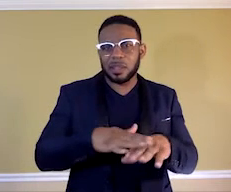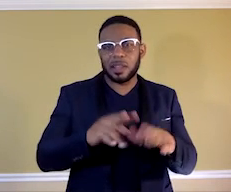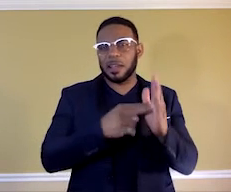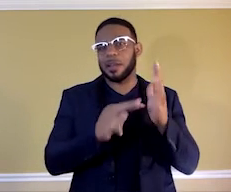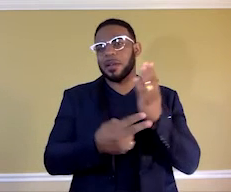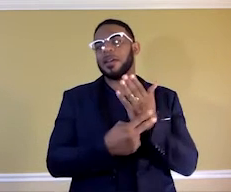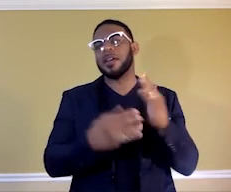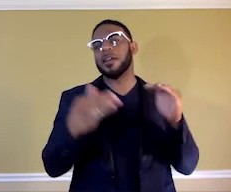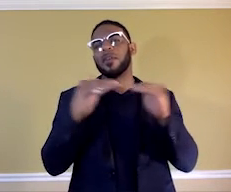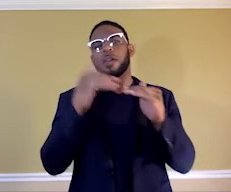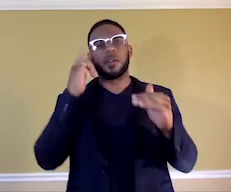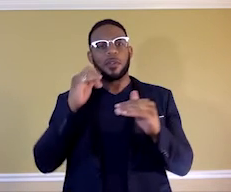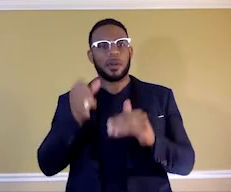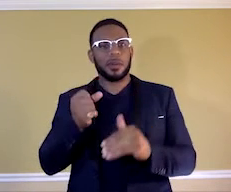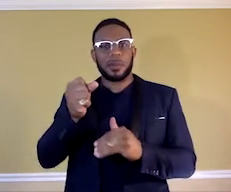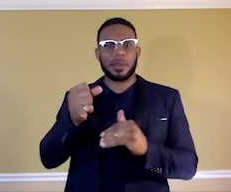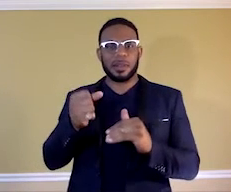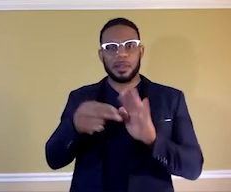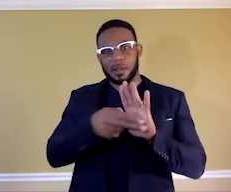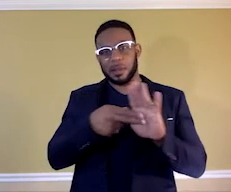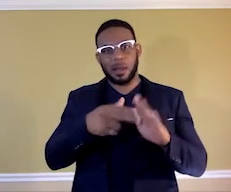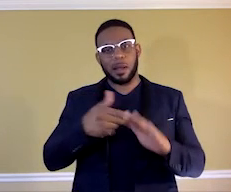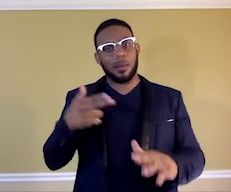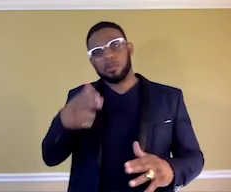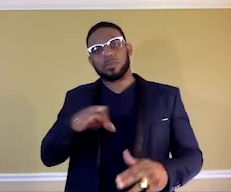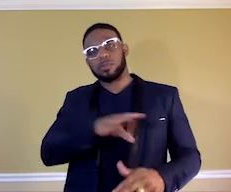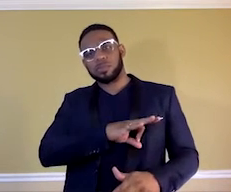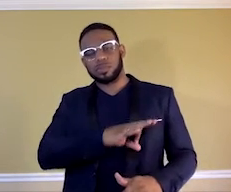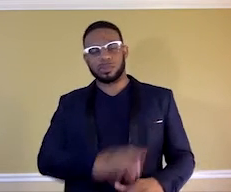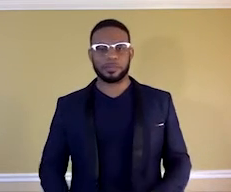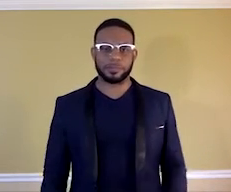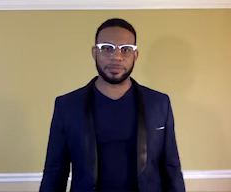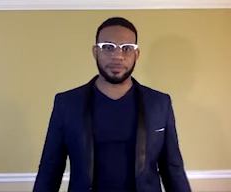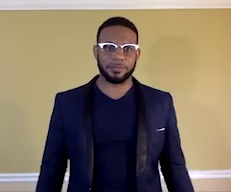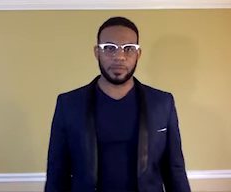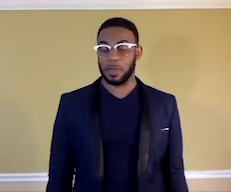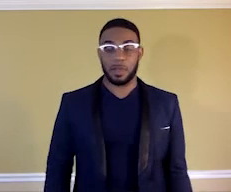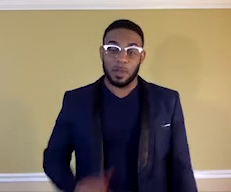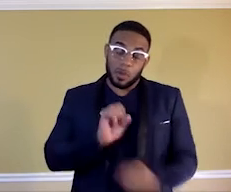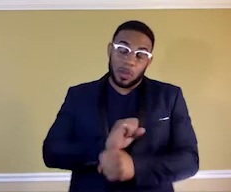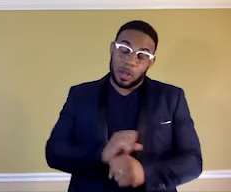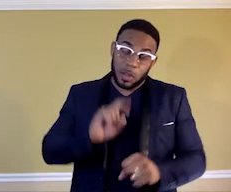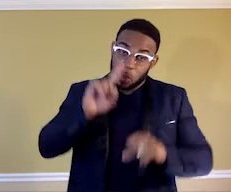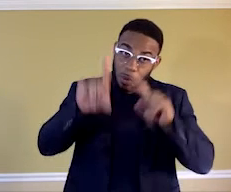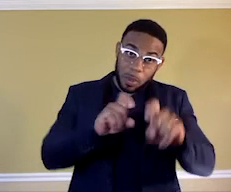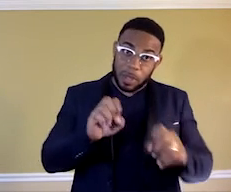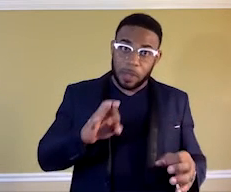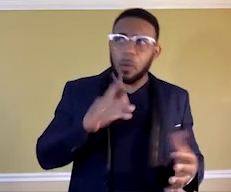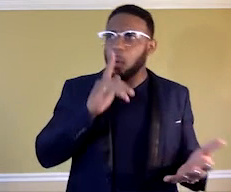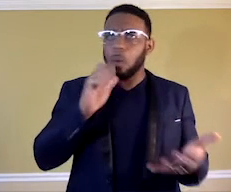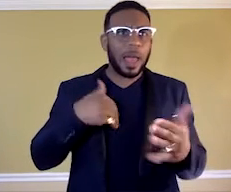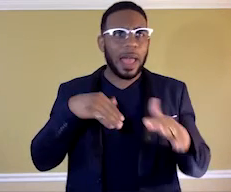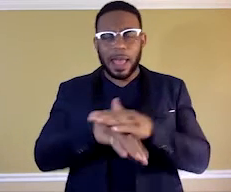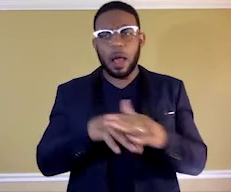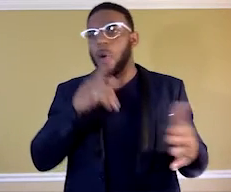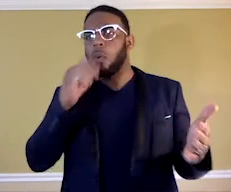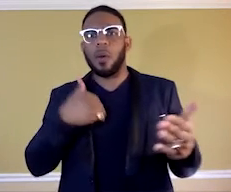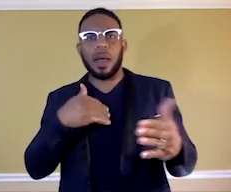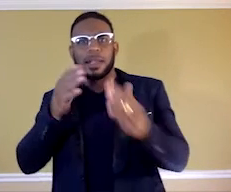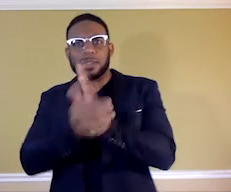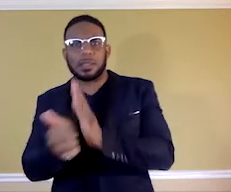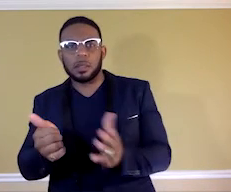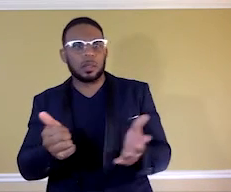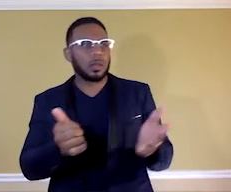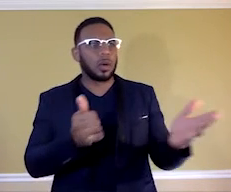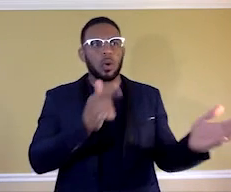metaphorical equivalent of placing a Band-Aid on a bullet wound. So really, these questions of who has the access, who has these